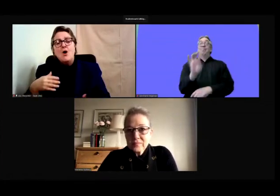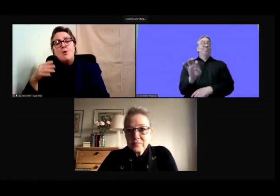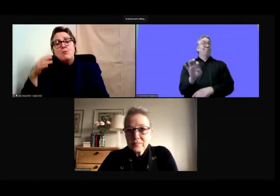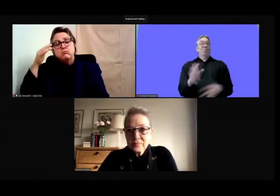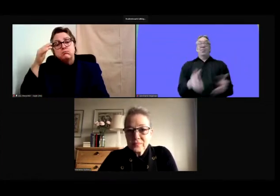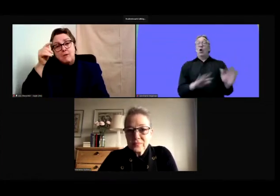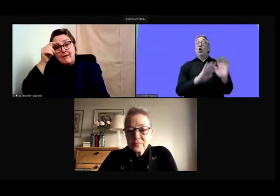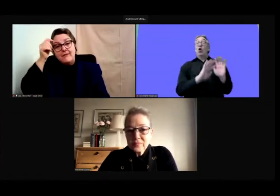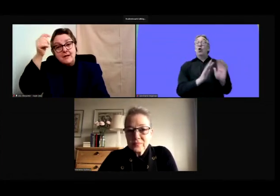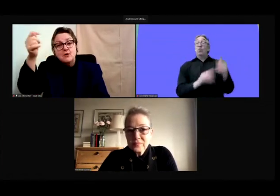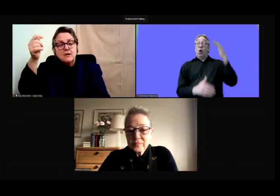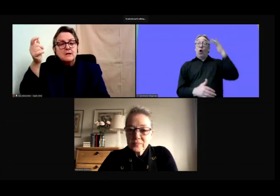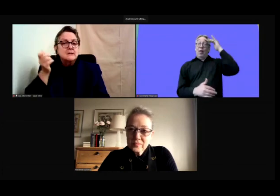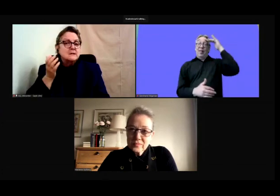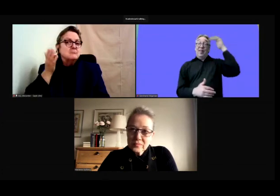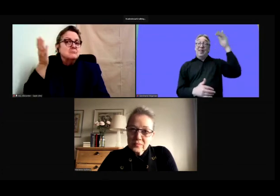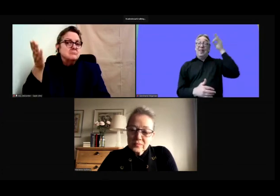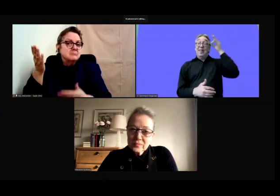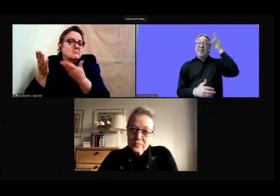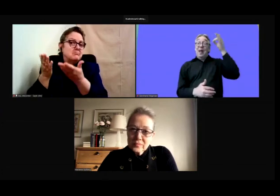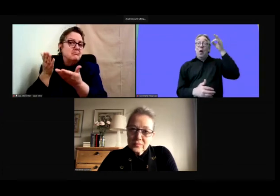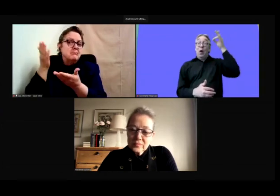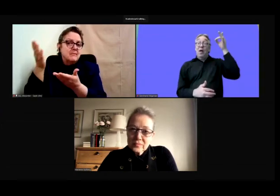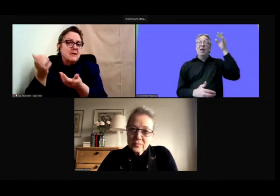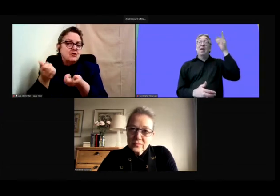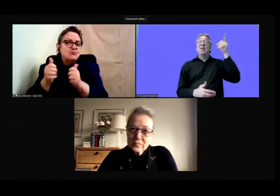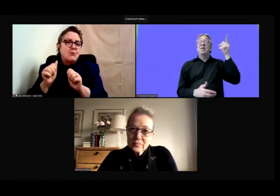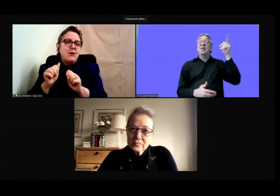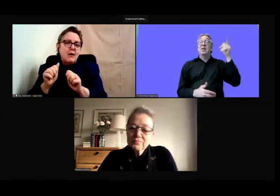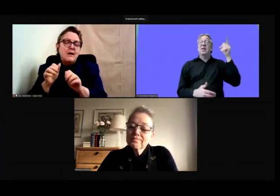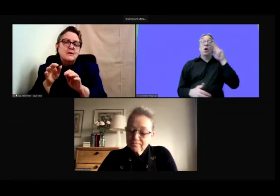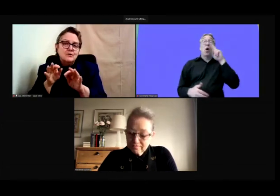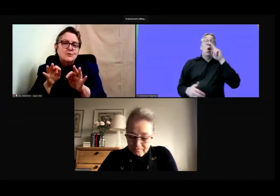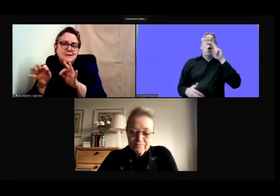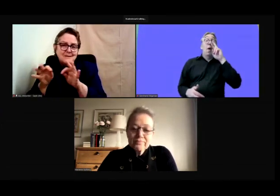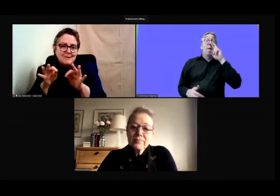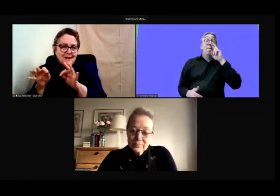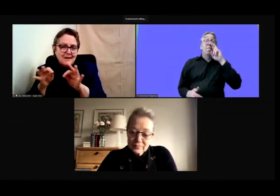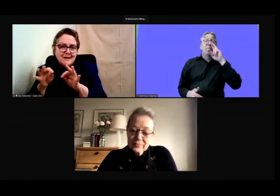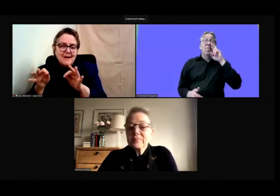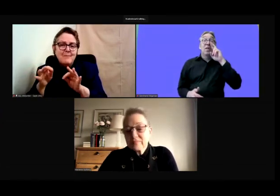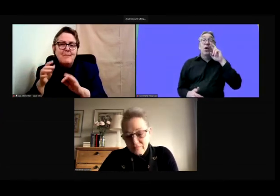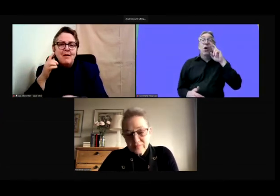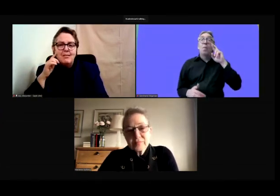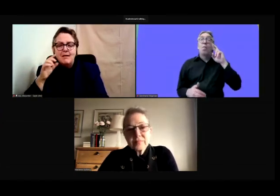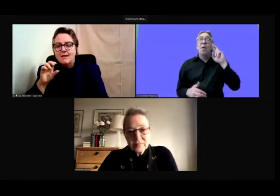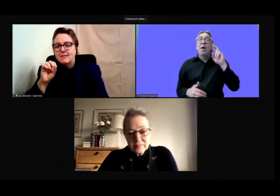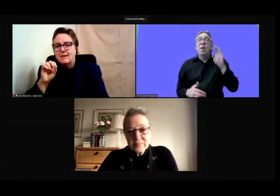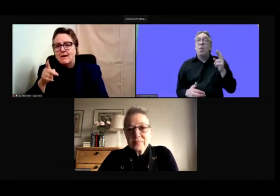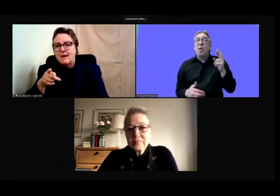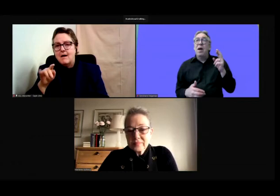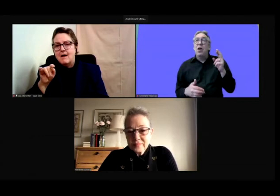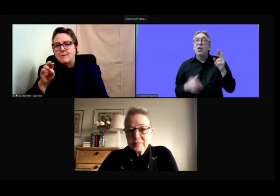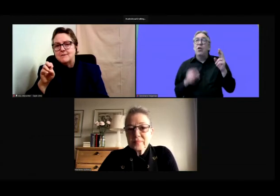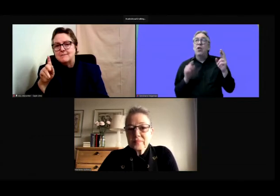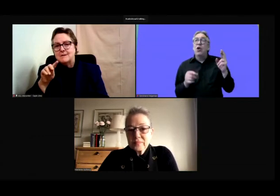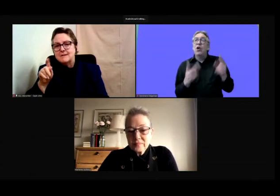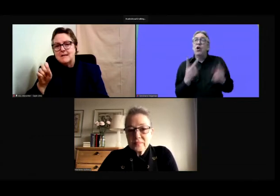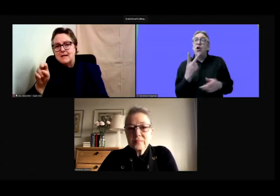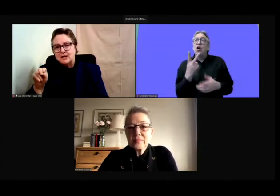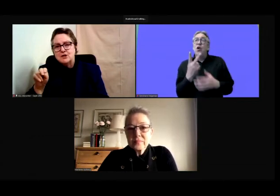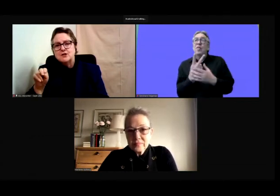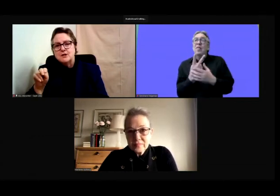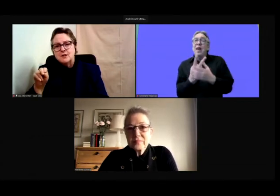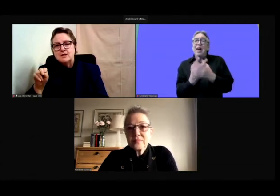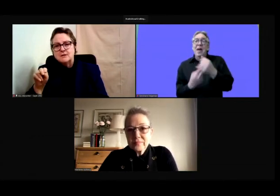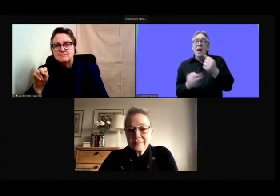trying to explain this, like the Meisken bilingual optimization strategy hypothesis, right? Which I also